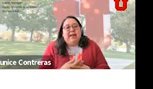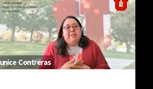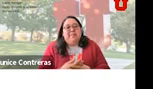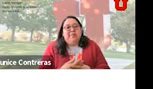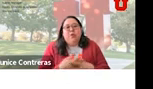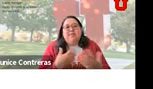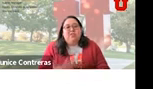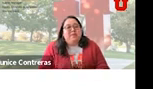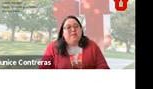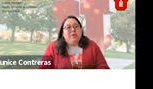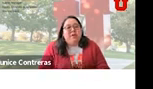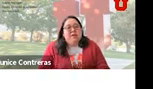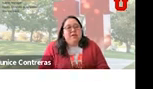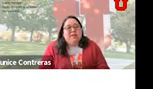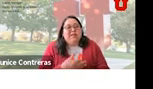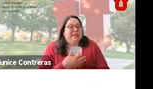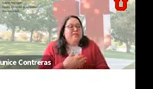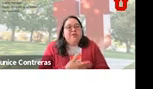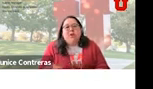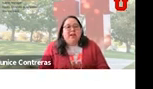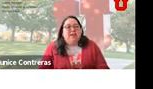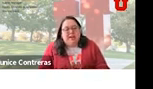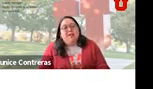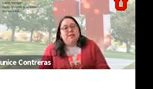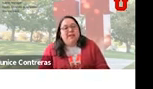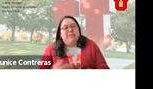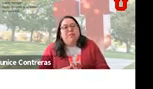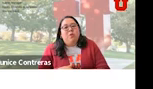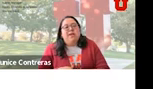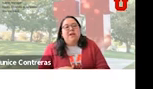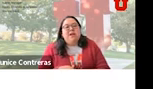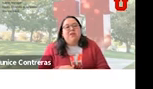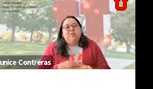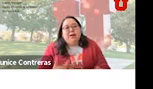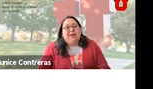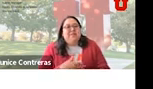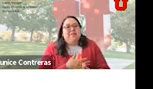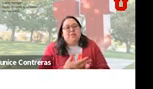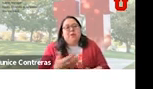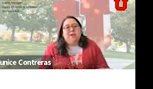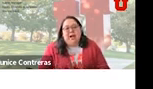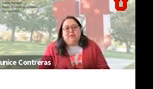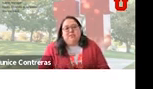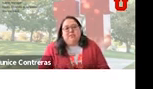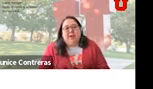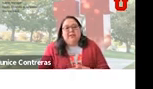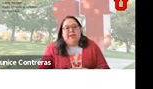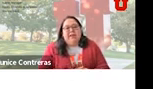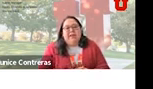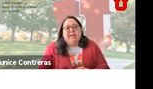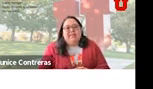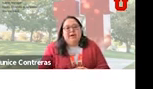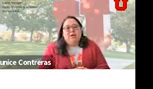that when serving food, if you cannot accommodate everyone, you might leave someone out,